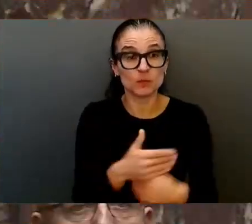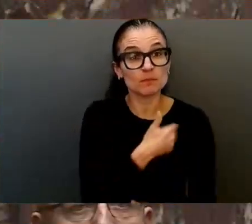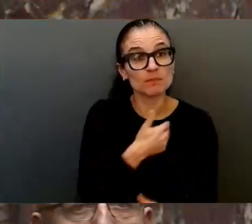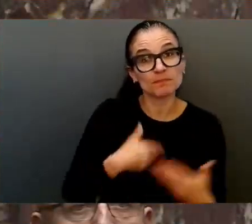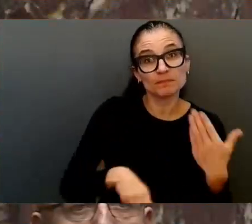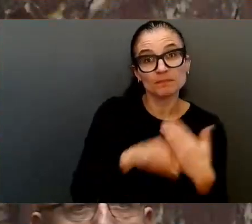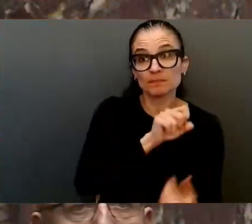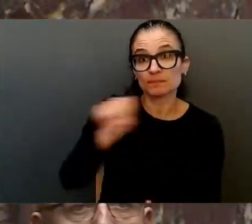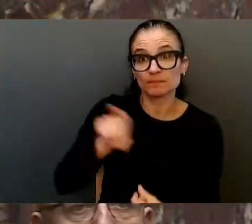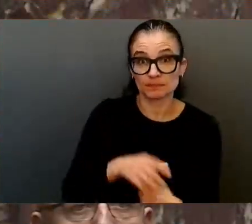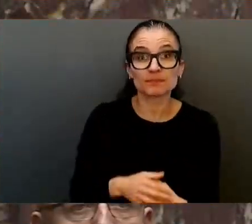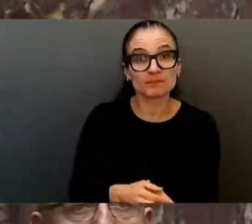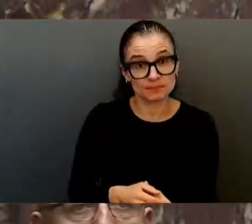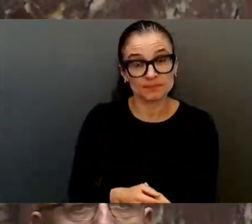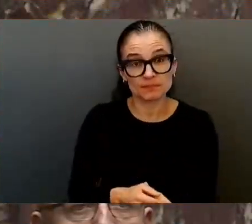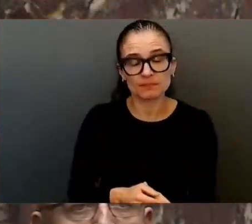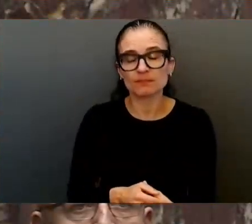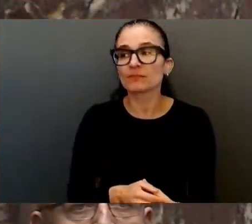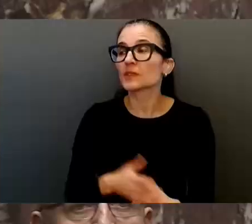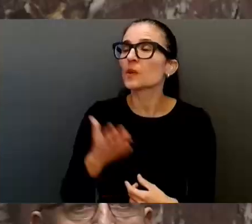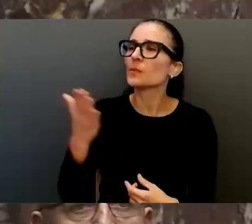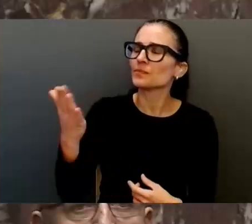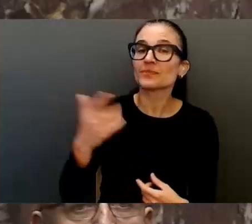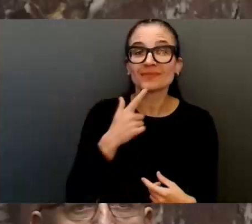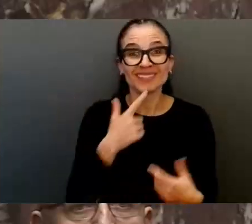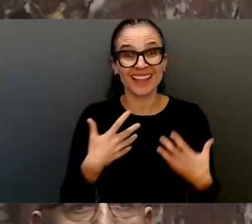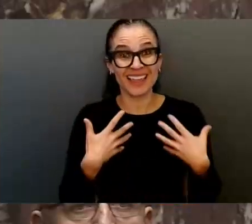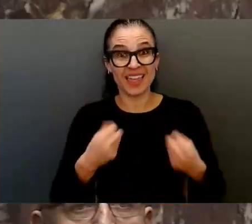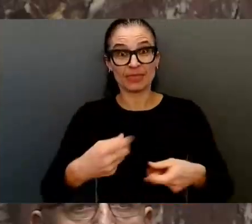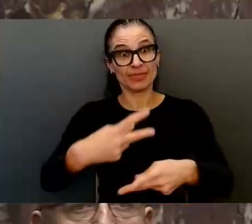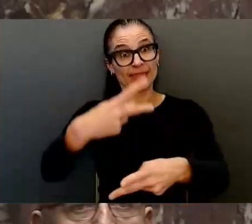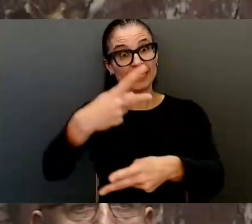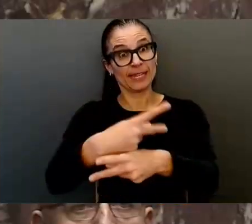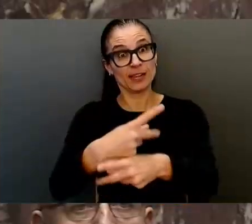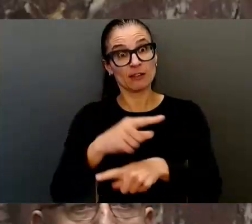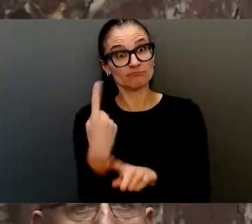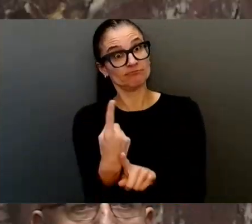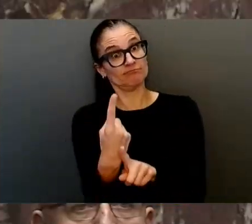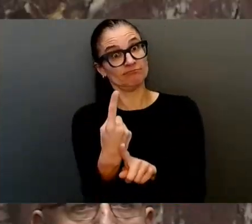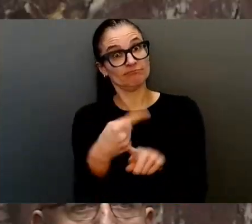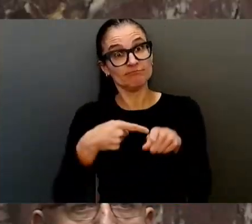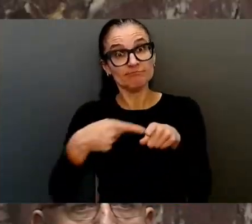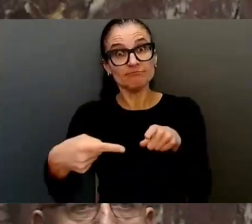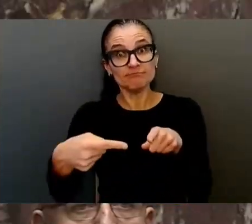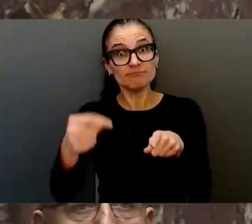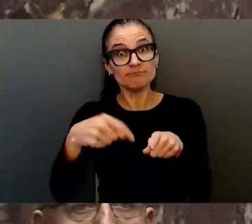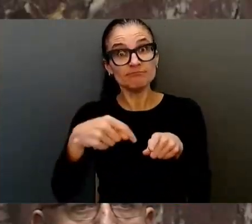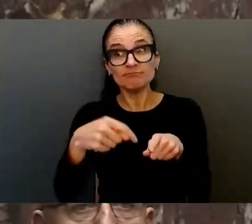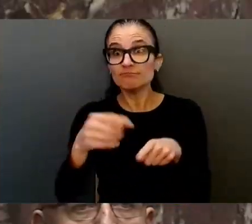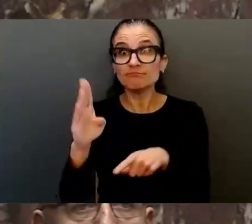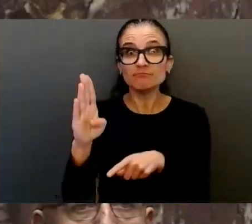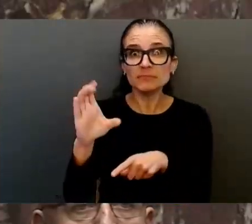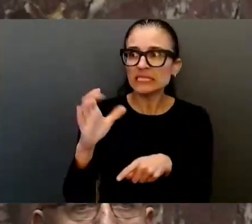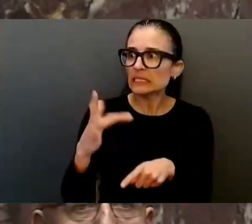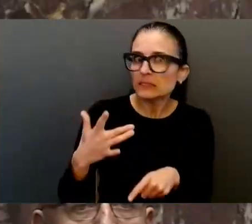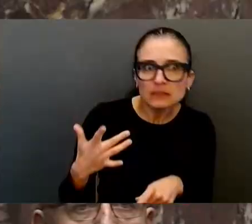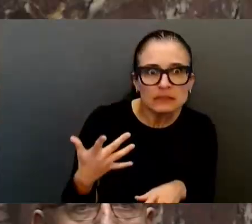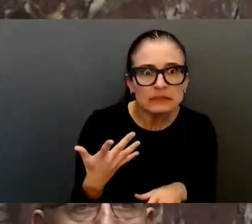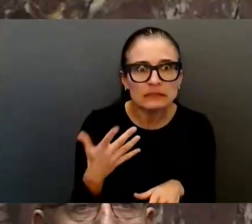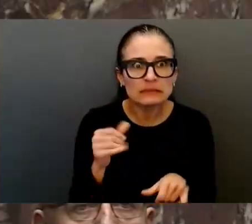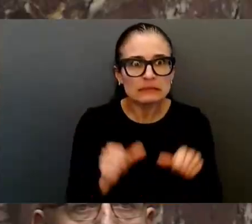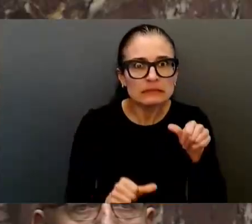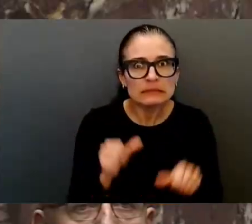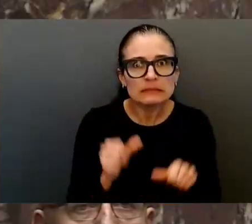only sector where British Columbians have been thrown into uncertainty. When this government cancelled the